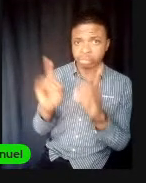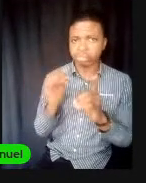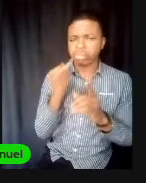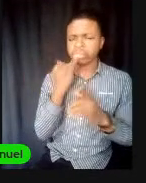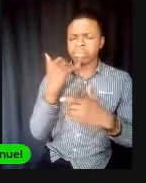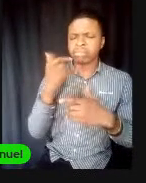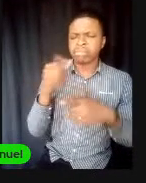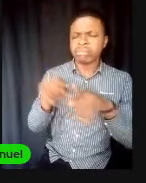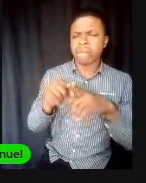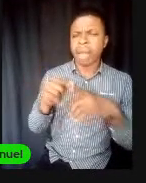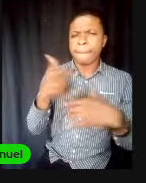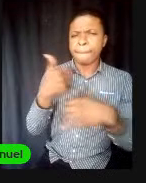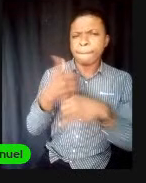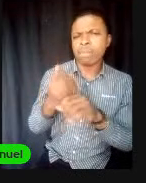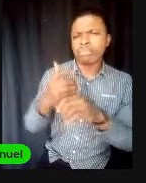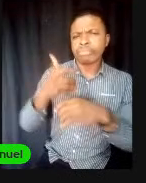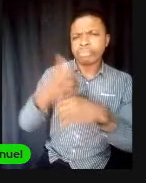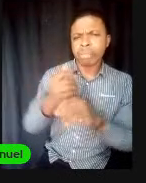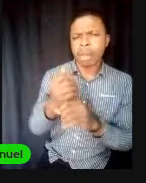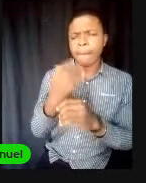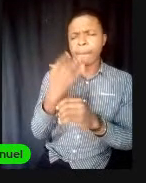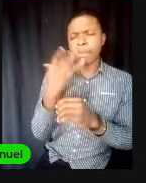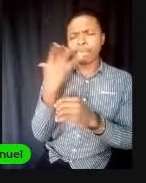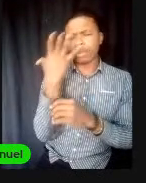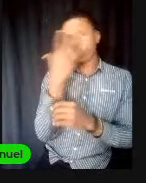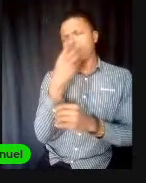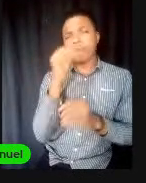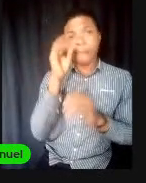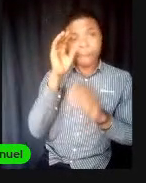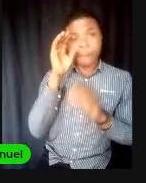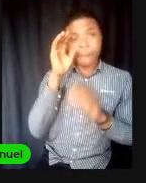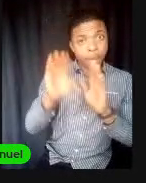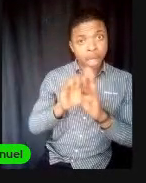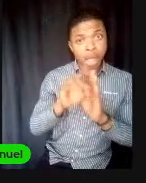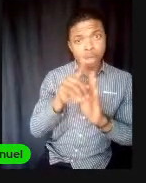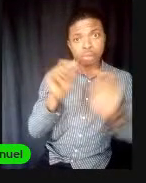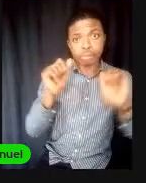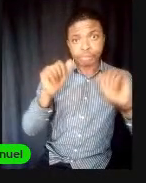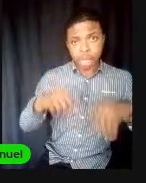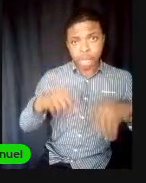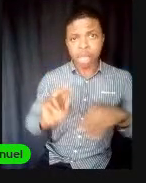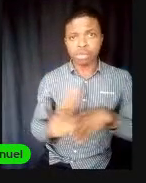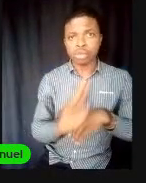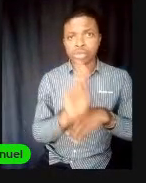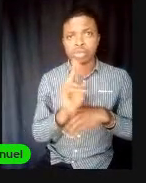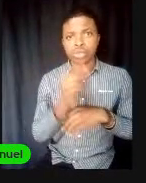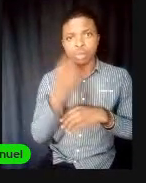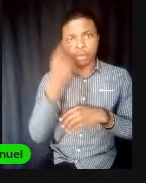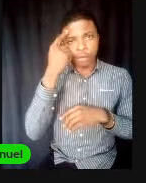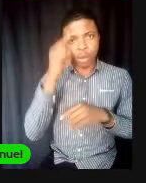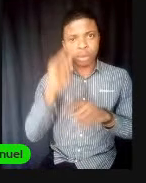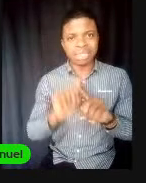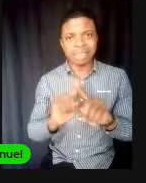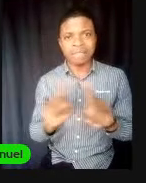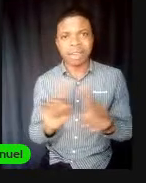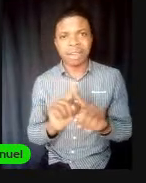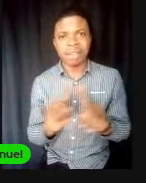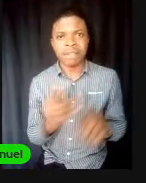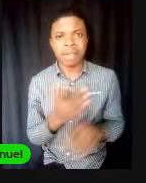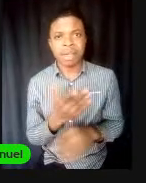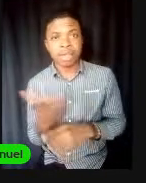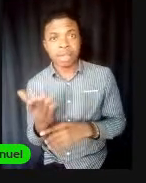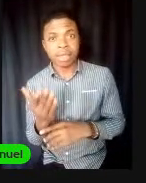that you can use for different things. That is what graphic design is all about. It's like making pictures, but this time